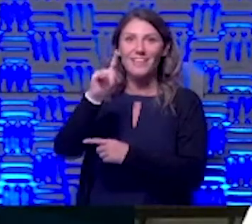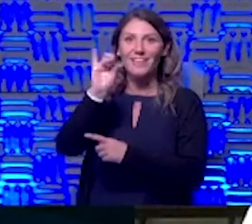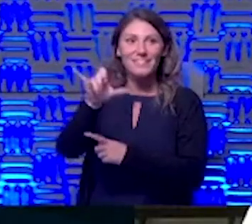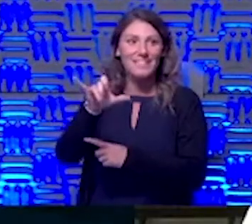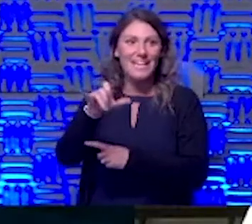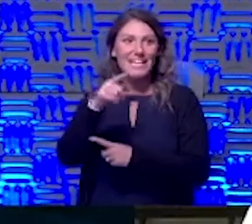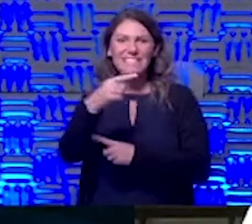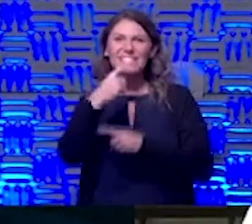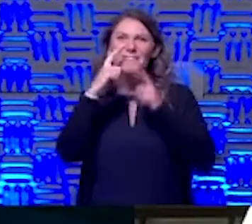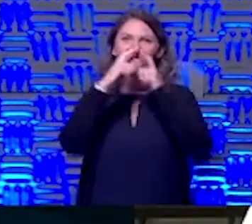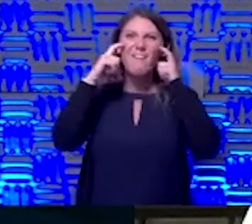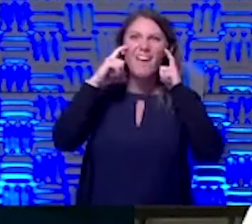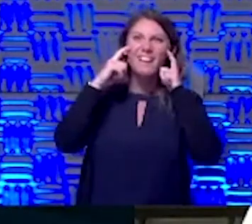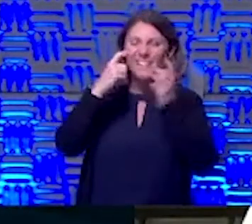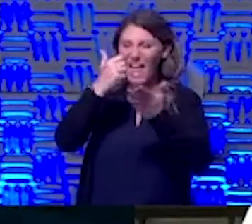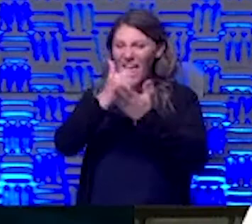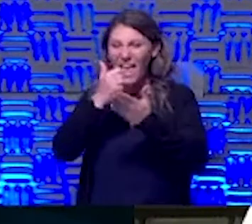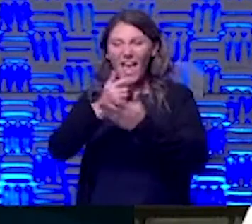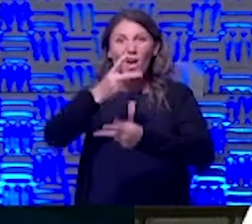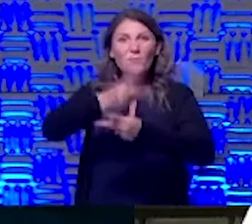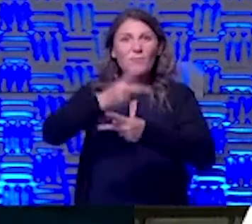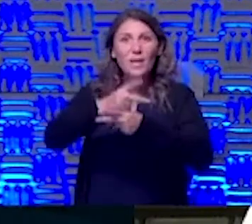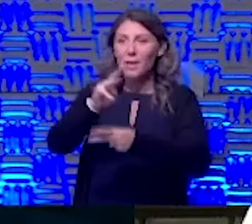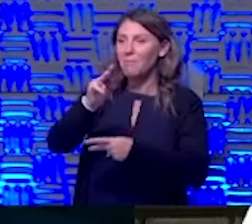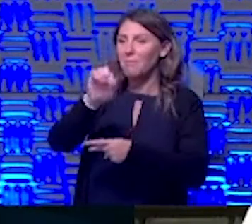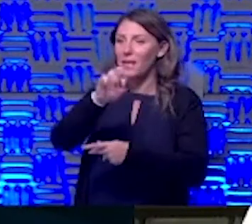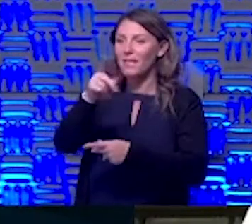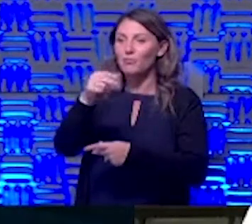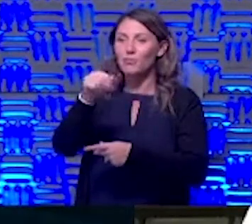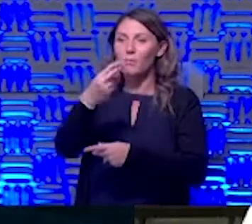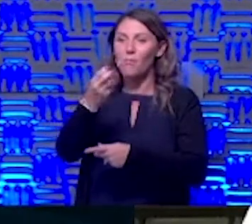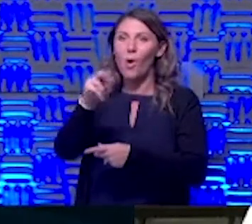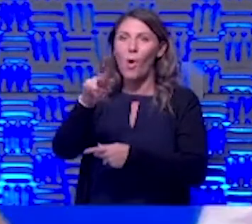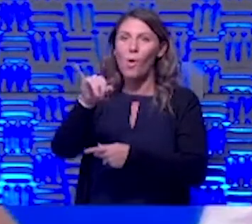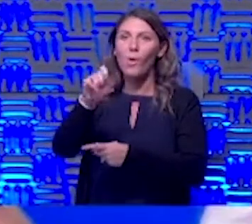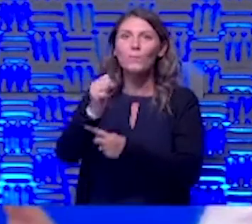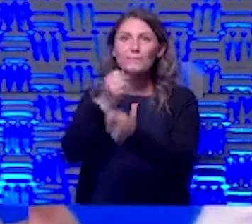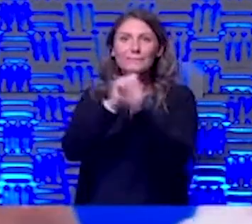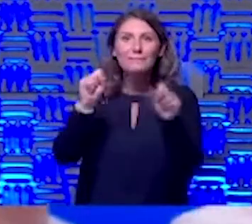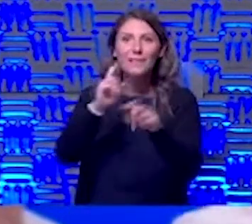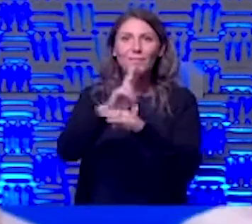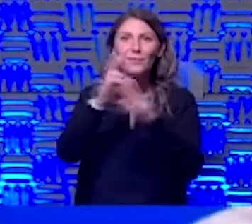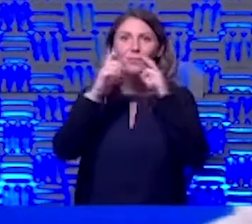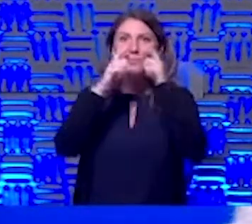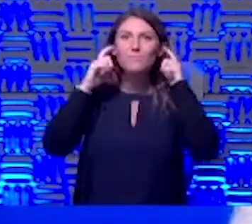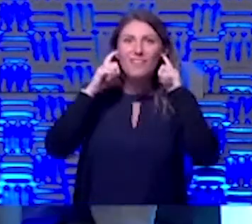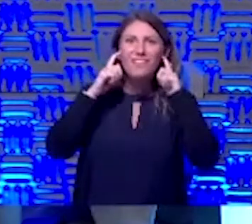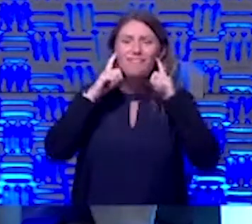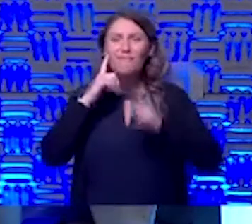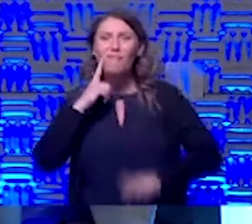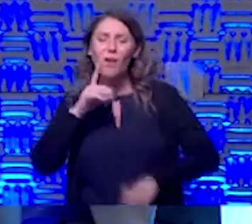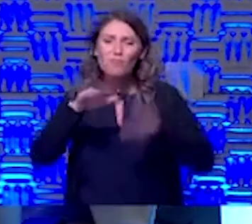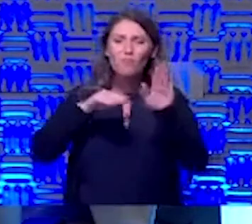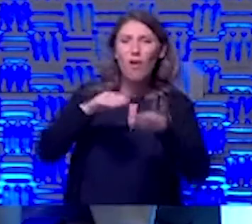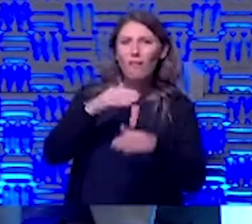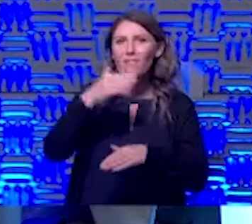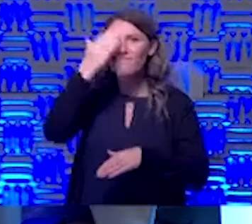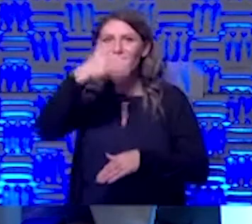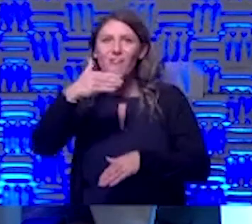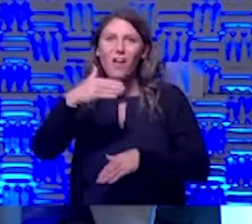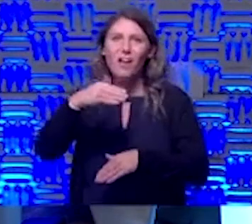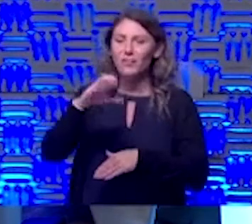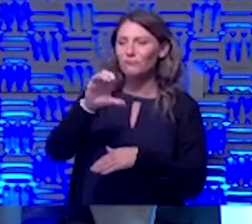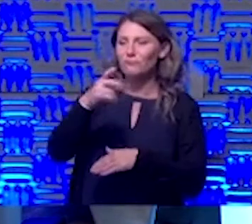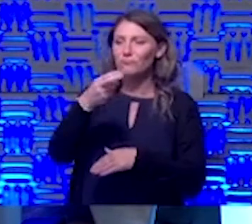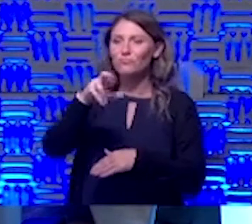keep Patrick Mahomes safe. Wear a mask. Darn right. I'm walking in front of Tyrann Mathieu. I'm walking in front of Chris Jones. I'm walking in front of, name your